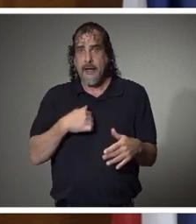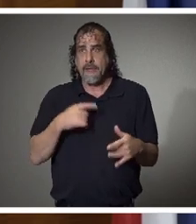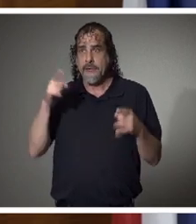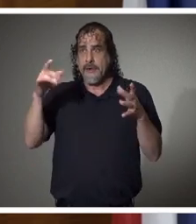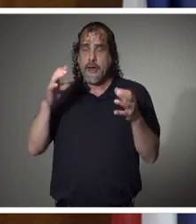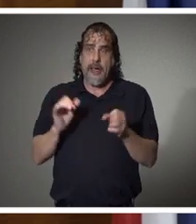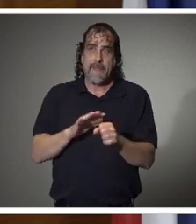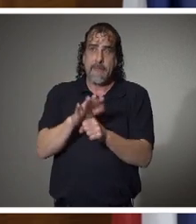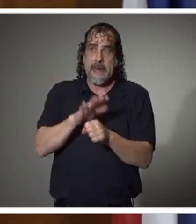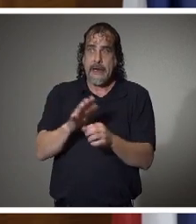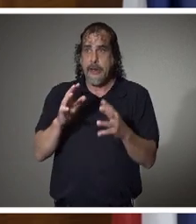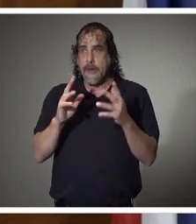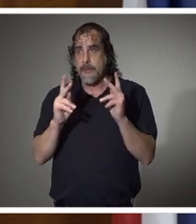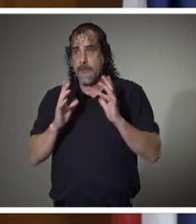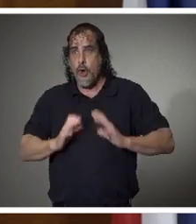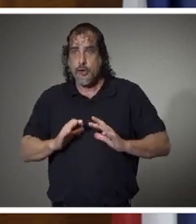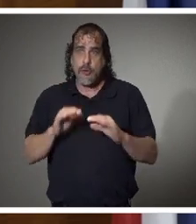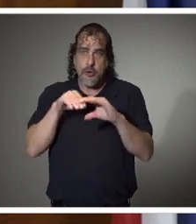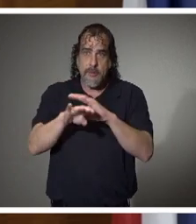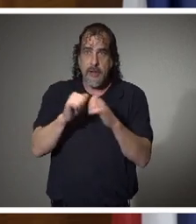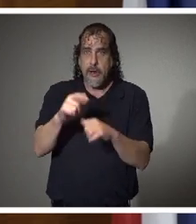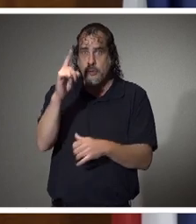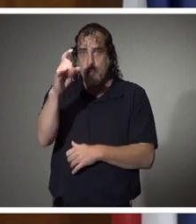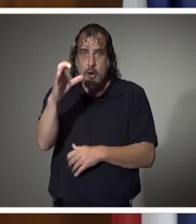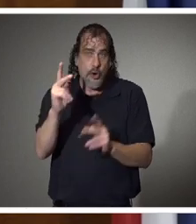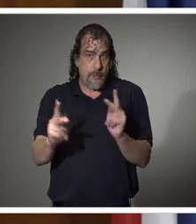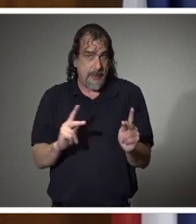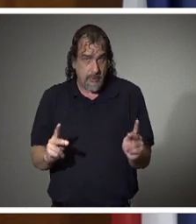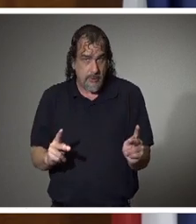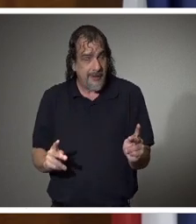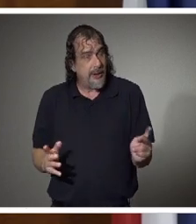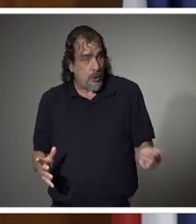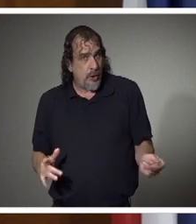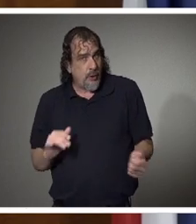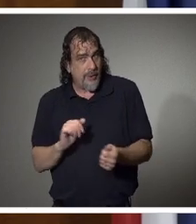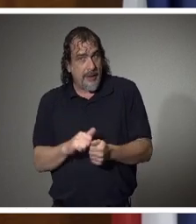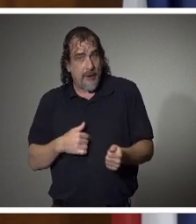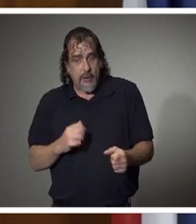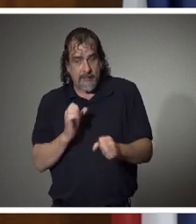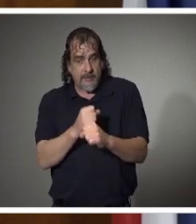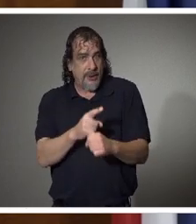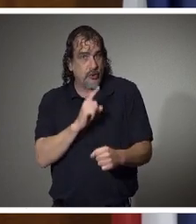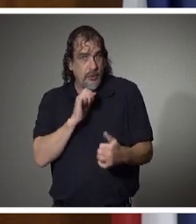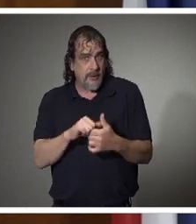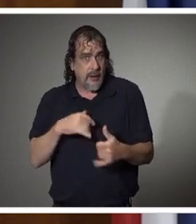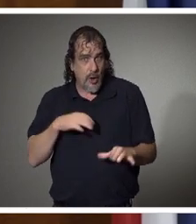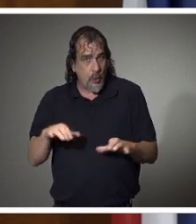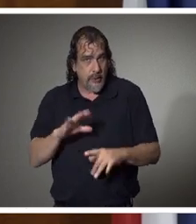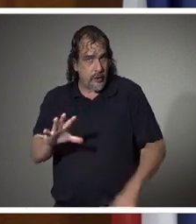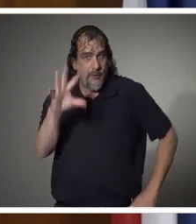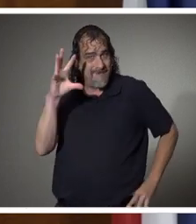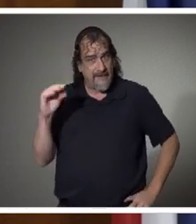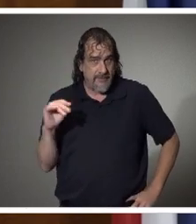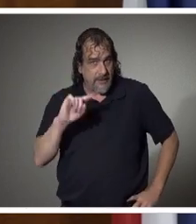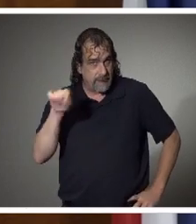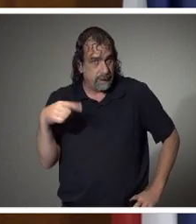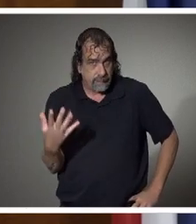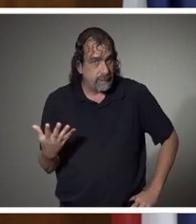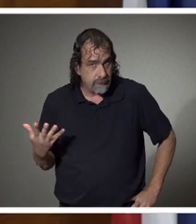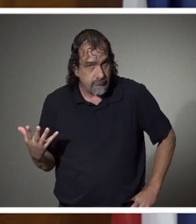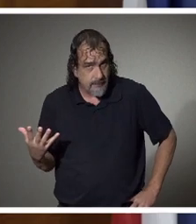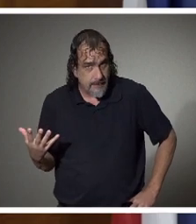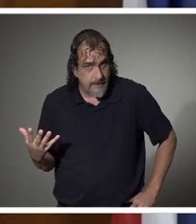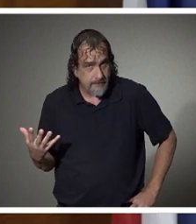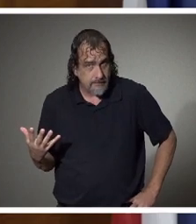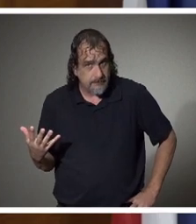has said your full capacity at this store is 100 people. Well, they will have to take measures to ensure that they have 50 or less in the